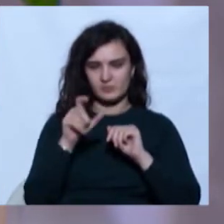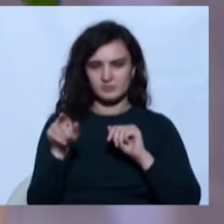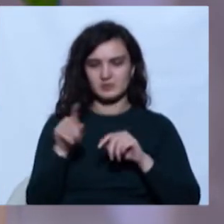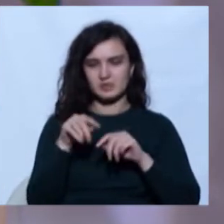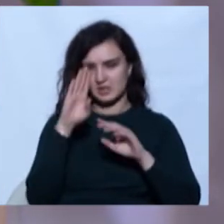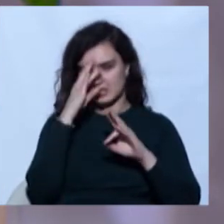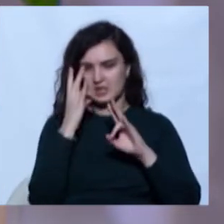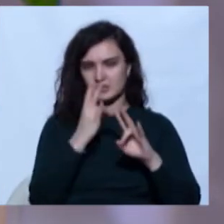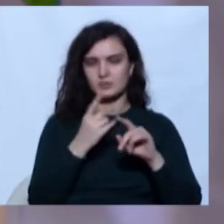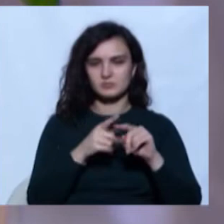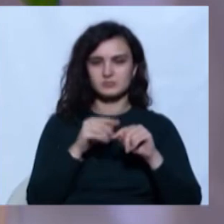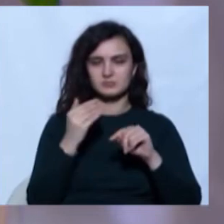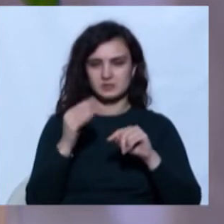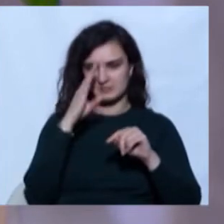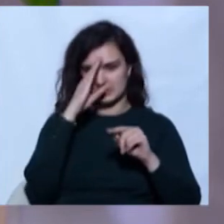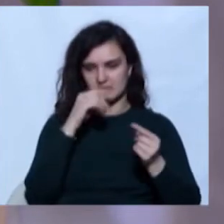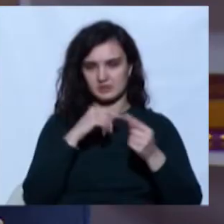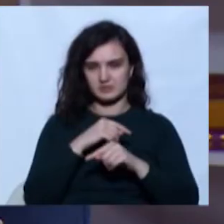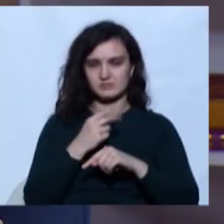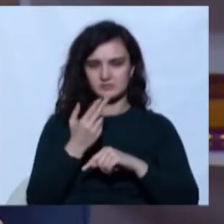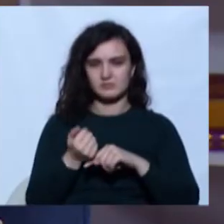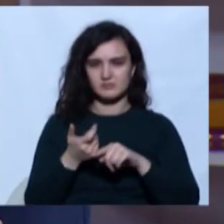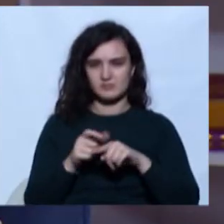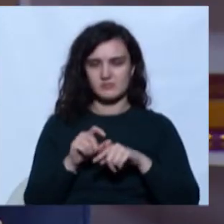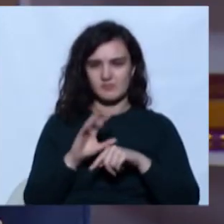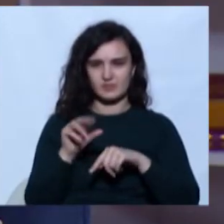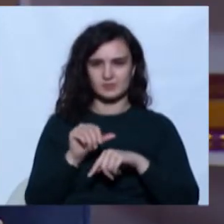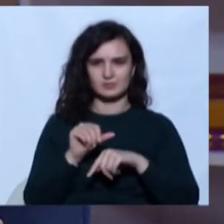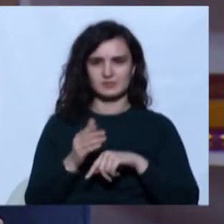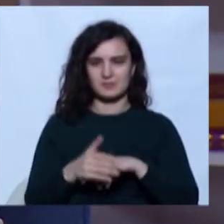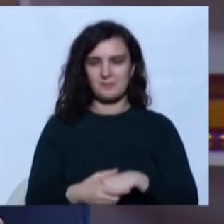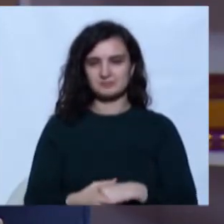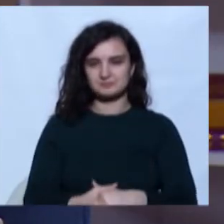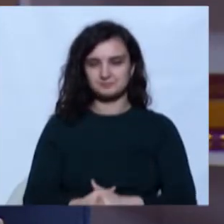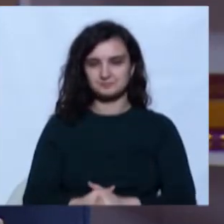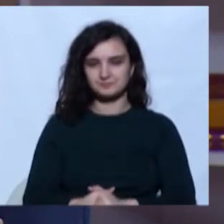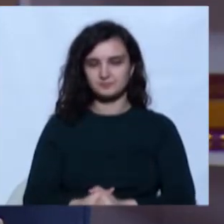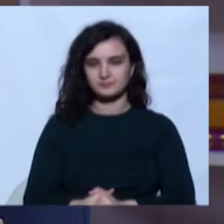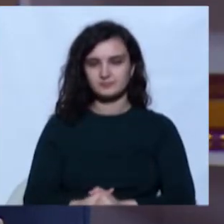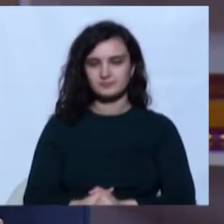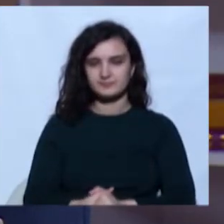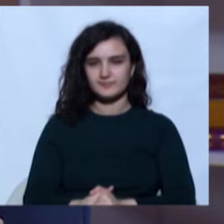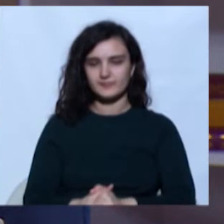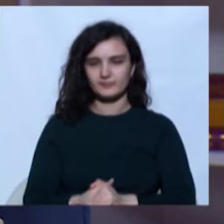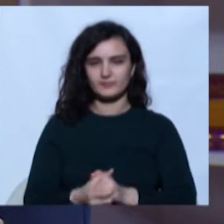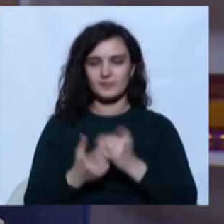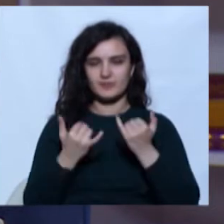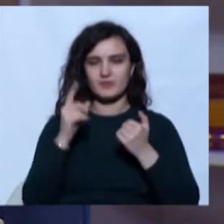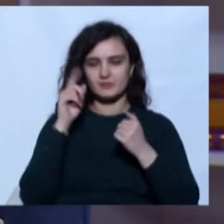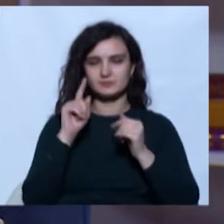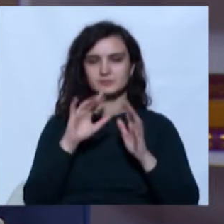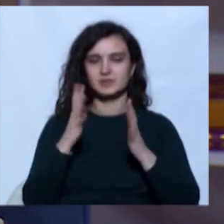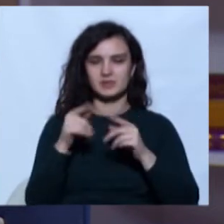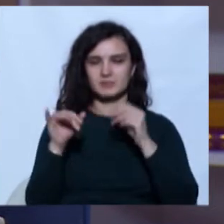him and became his enemies. Ooh, what a cliffhanger that is. Very exciting. So now we know what happens